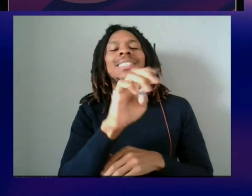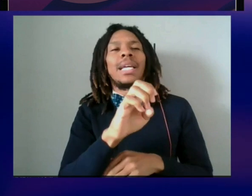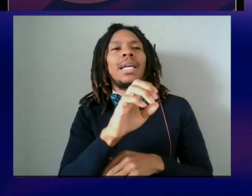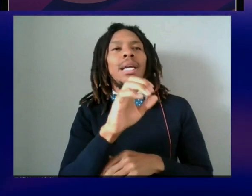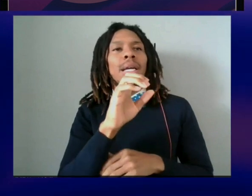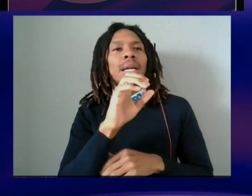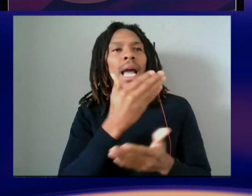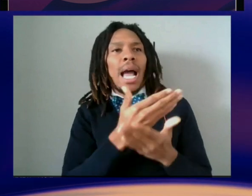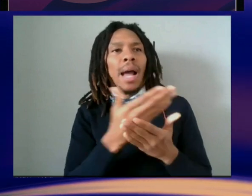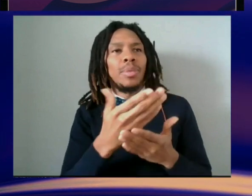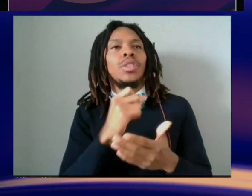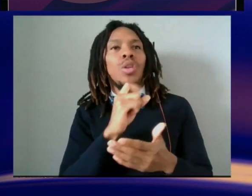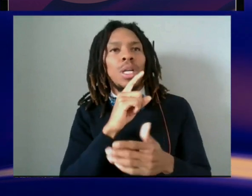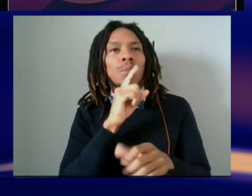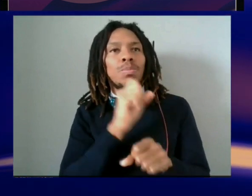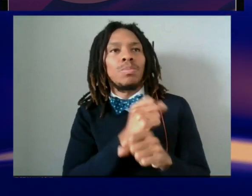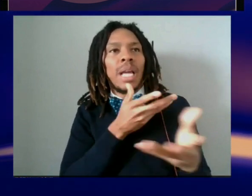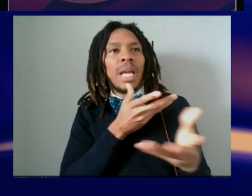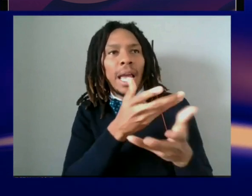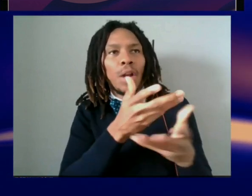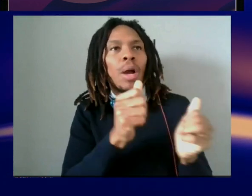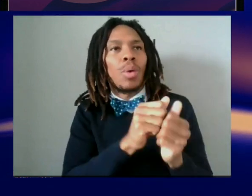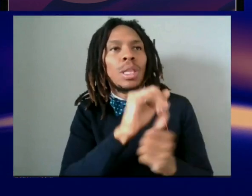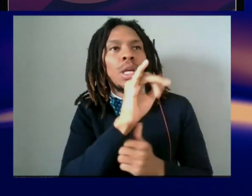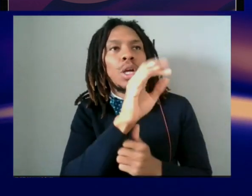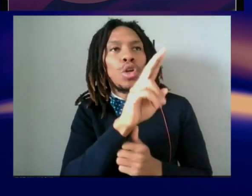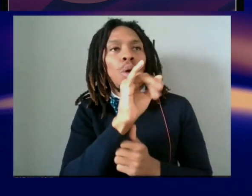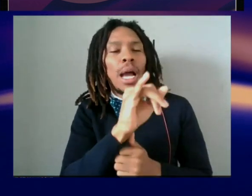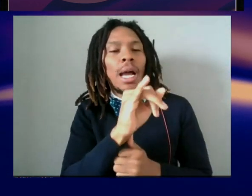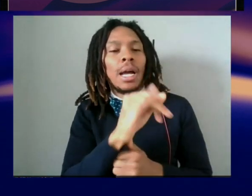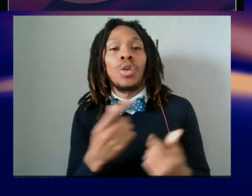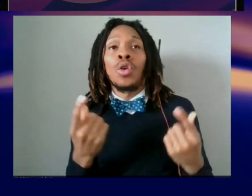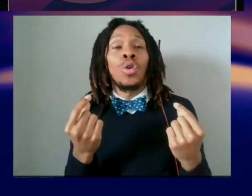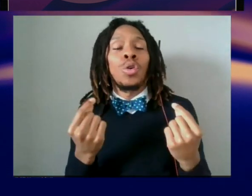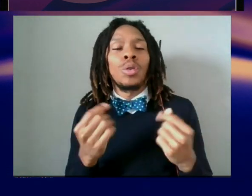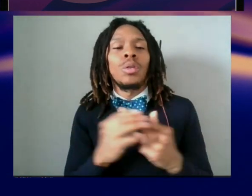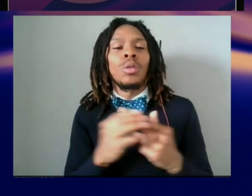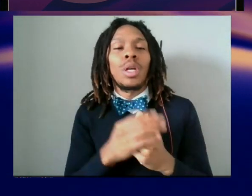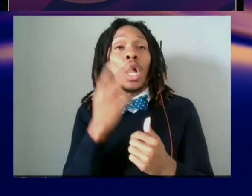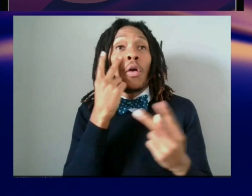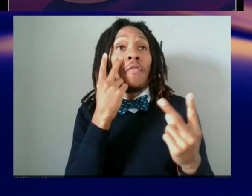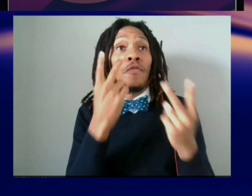with this UI. And what we'll do is a view model.